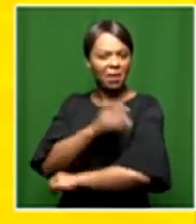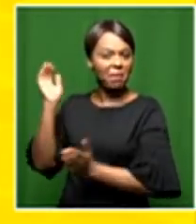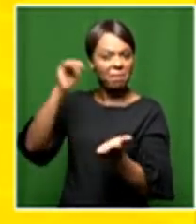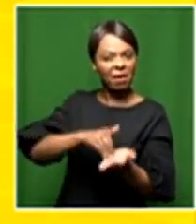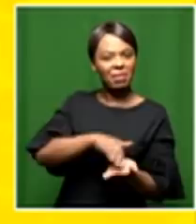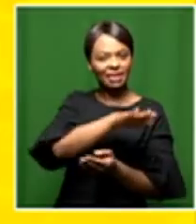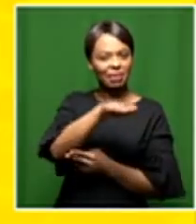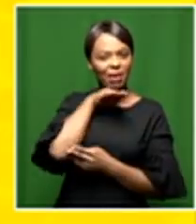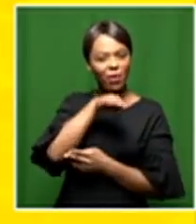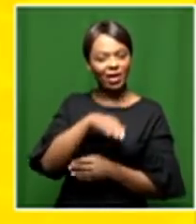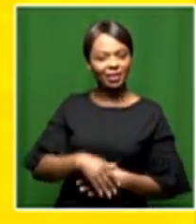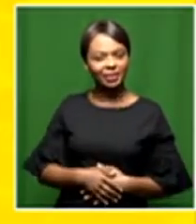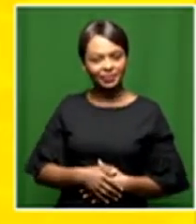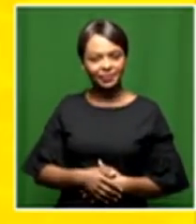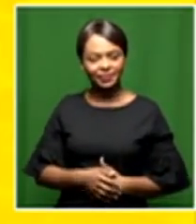in Zimbabwe.